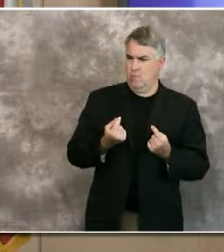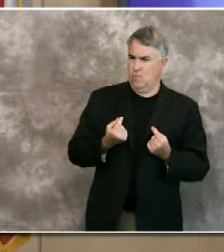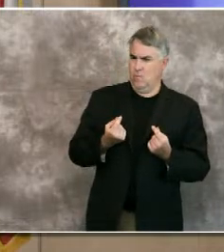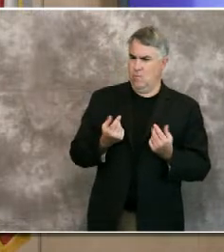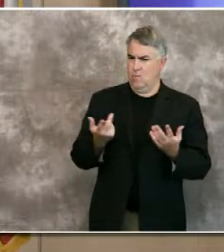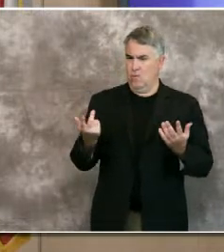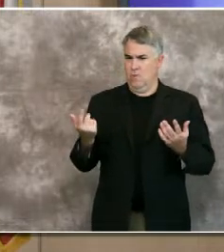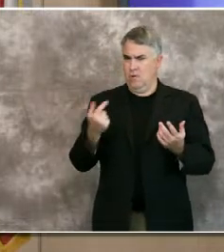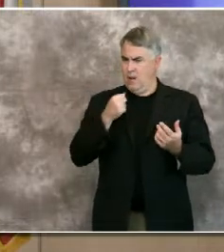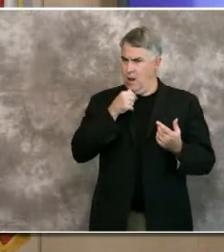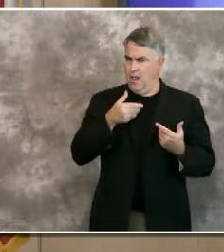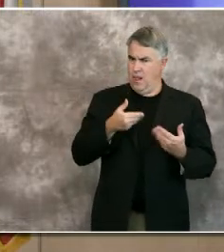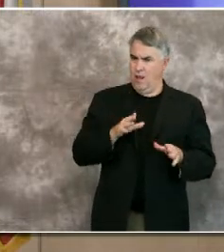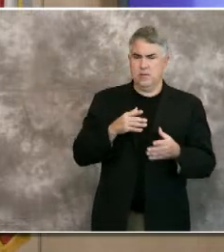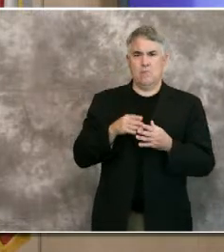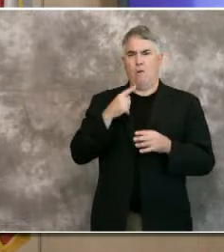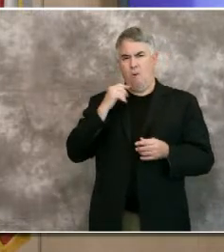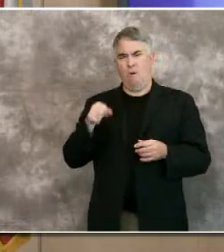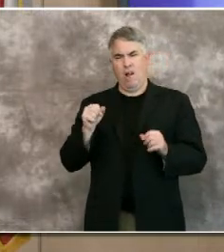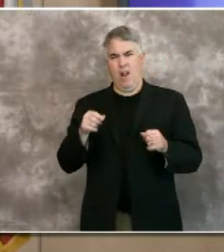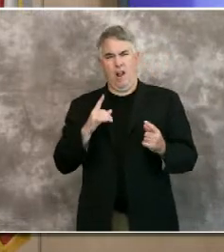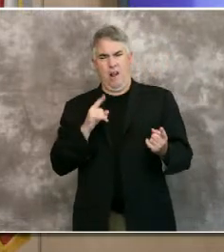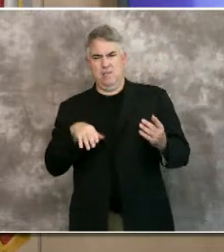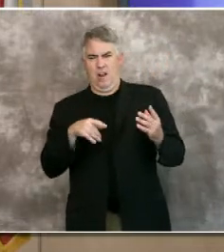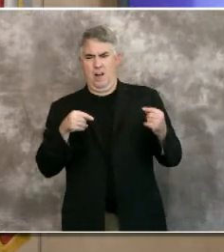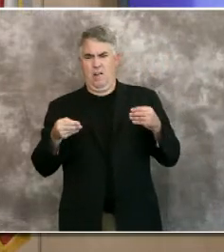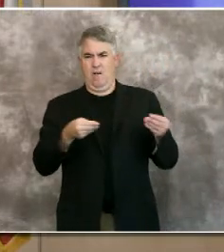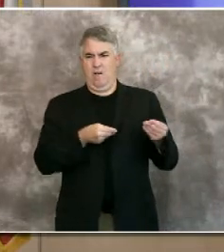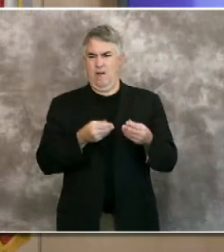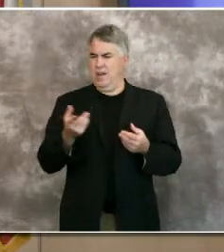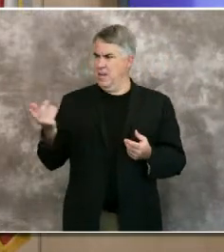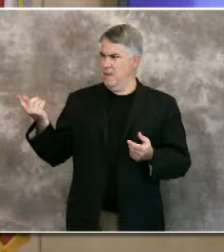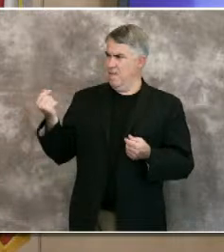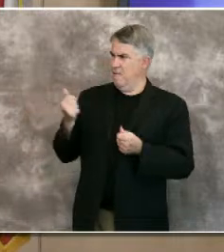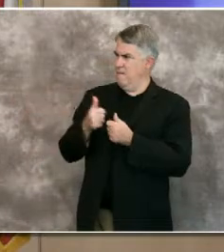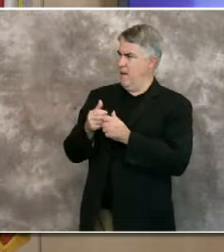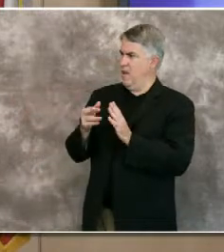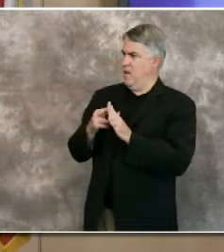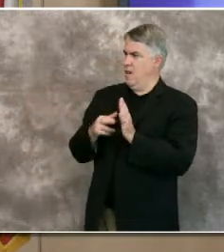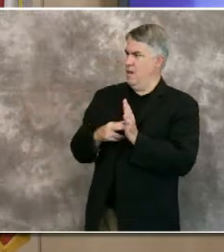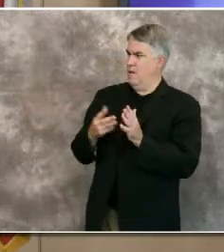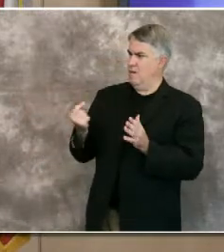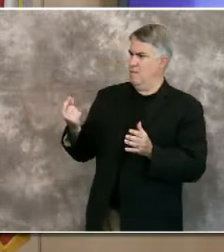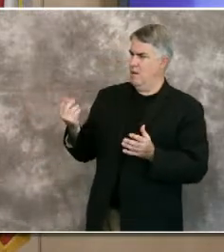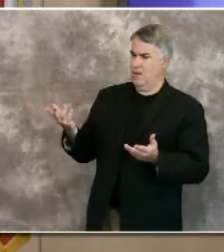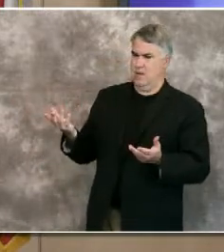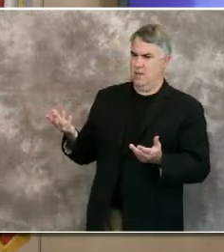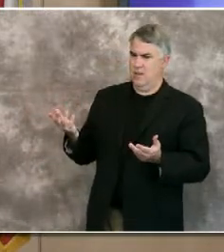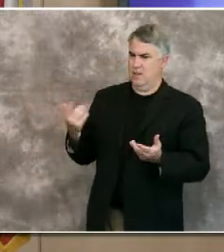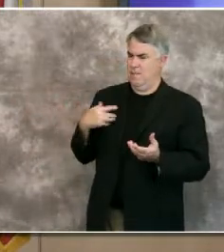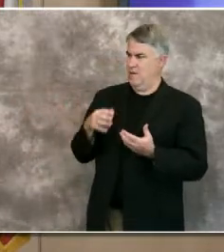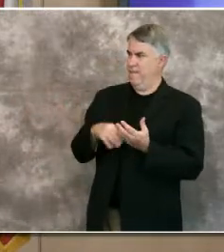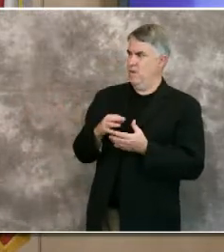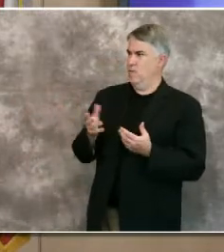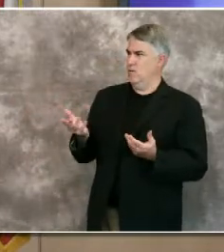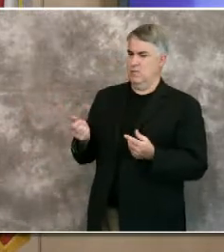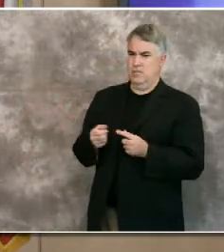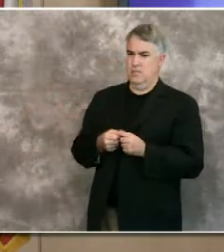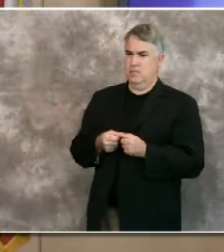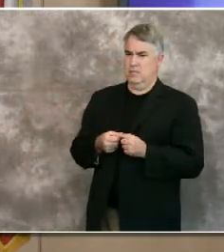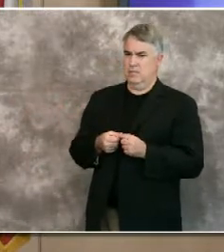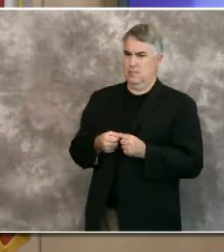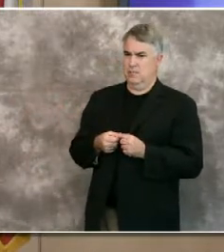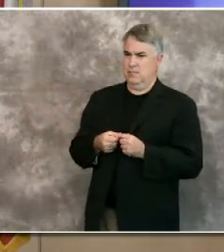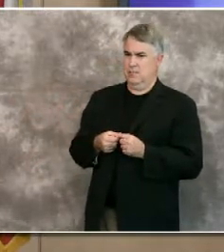allowed. And in terms of that guidance that is coming out later, how will that be affected by your news today with the